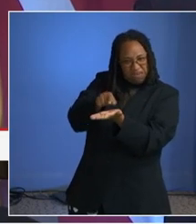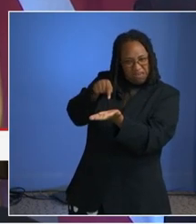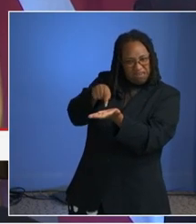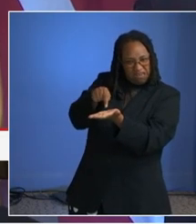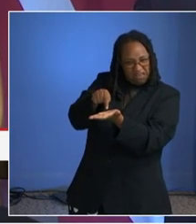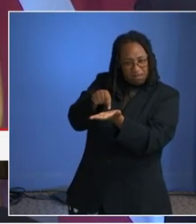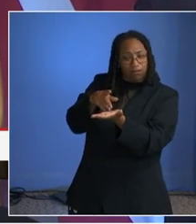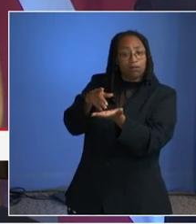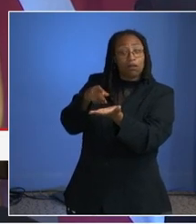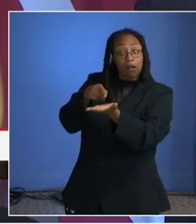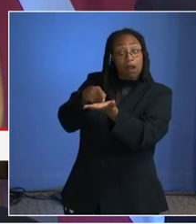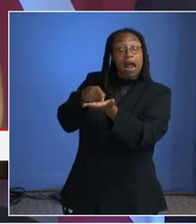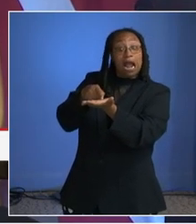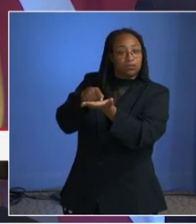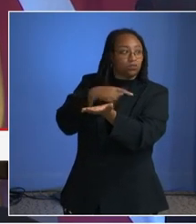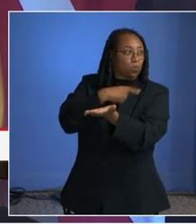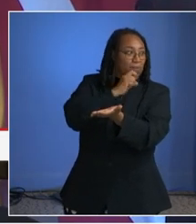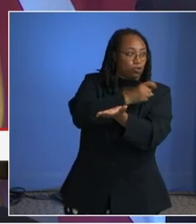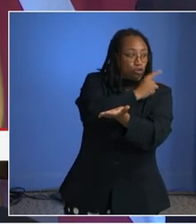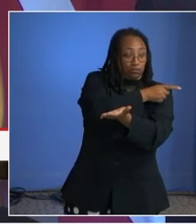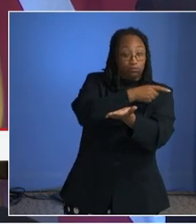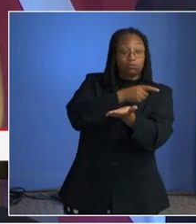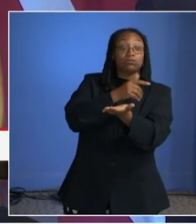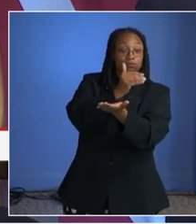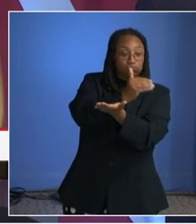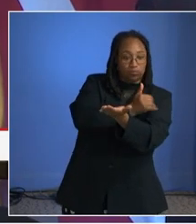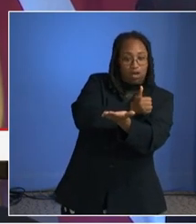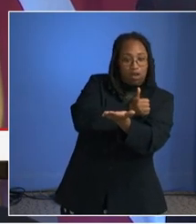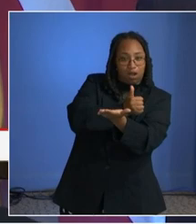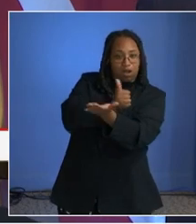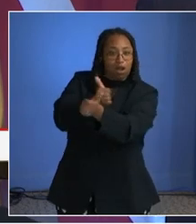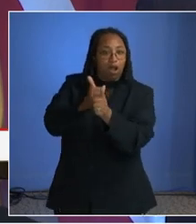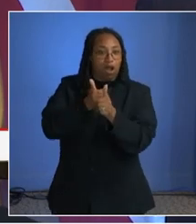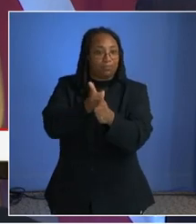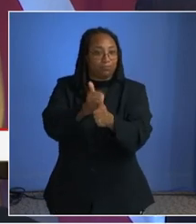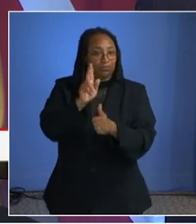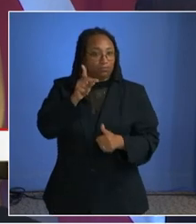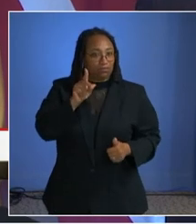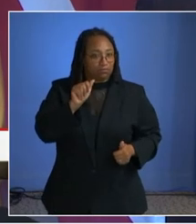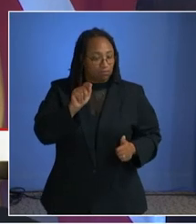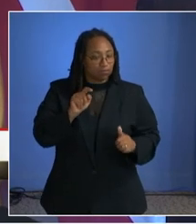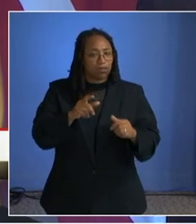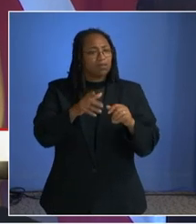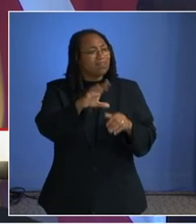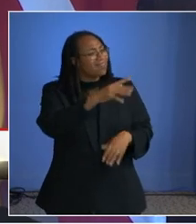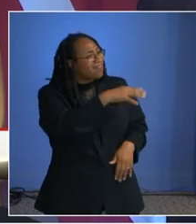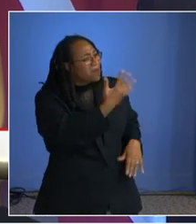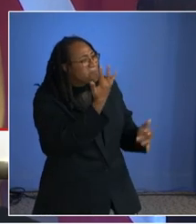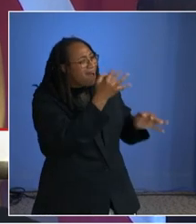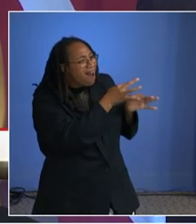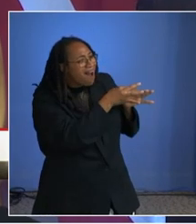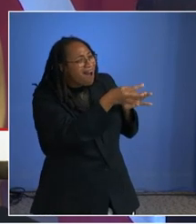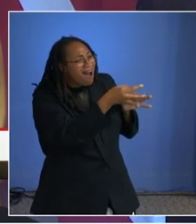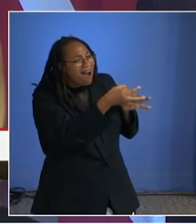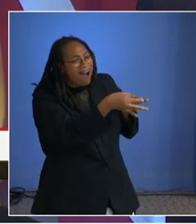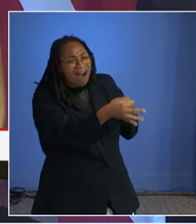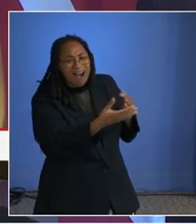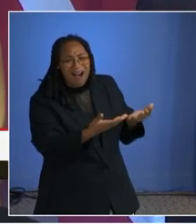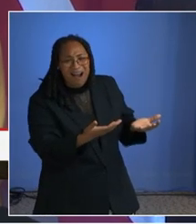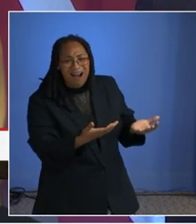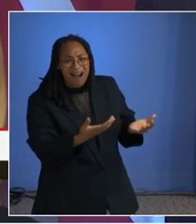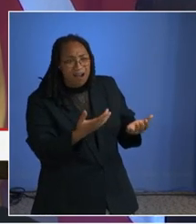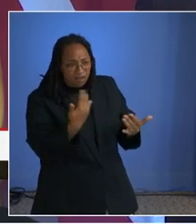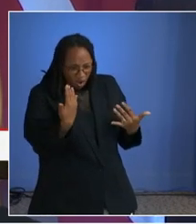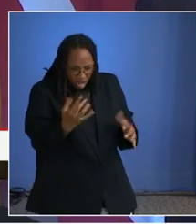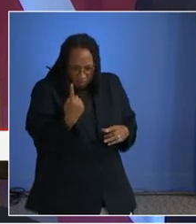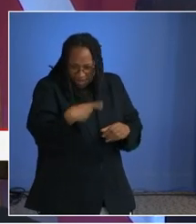that change. But why has it taken a year? The law changed on Honestly, Mark, I don't